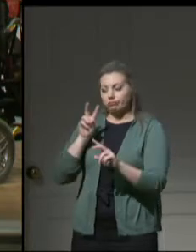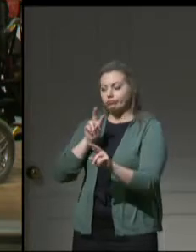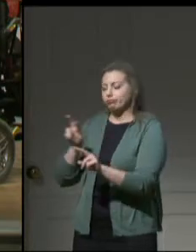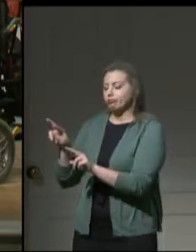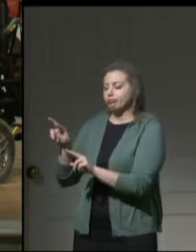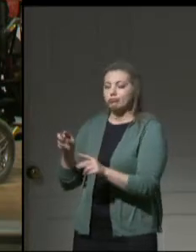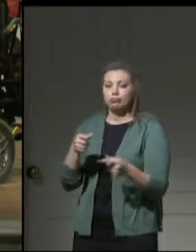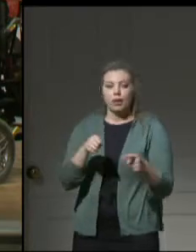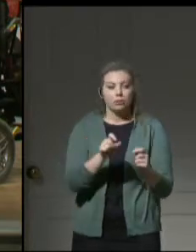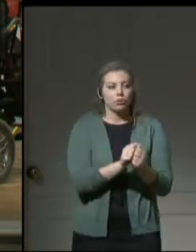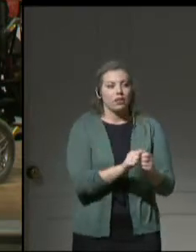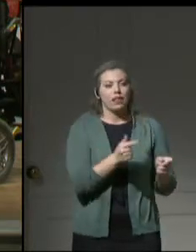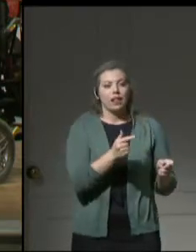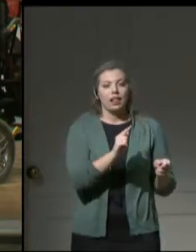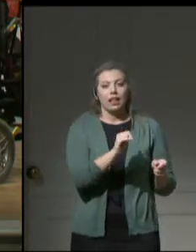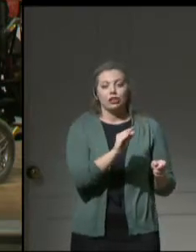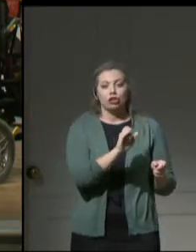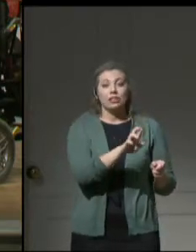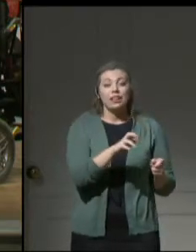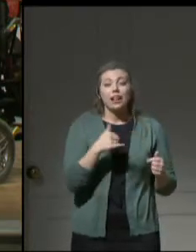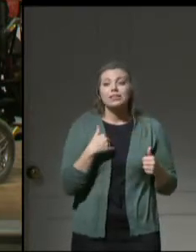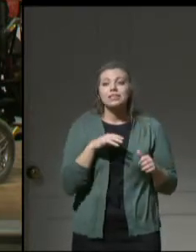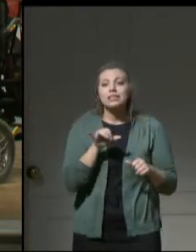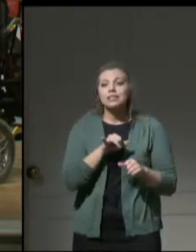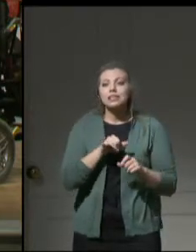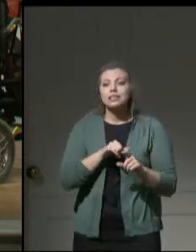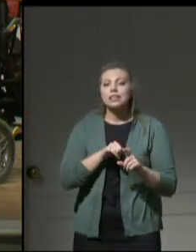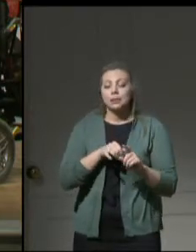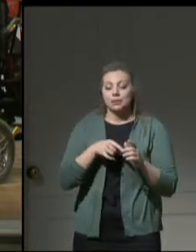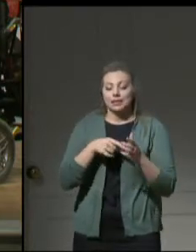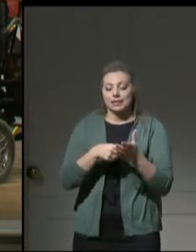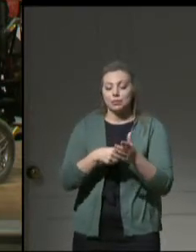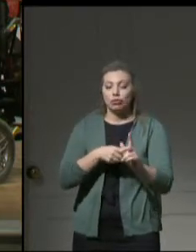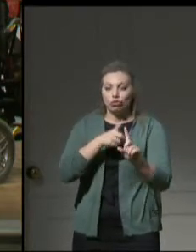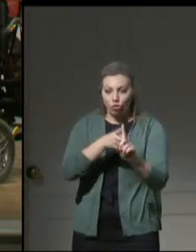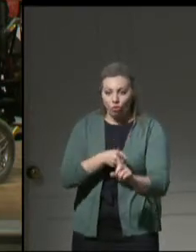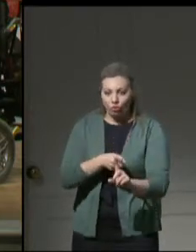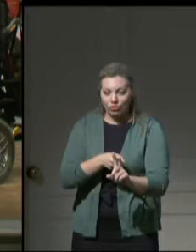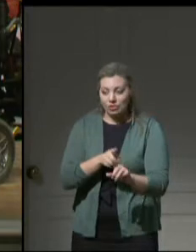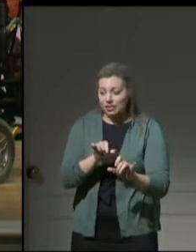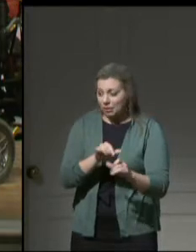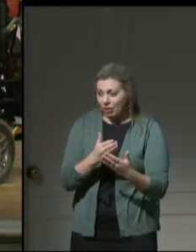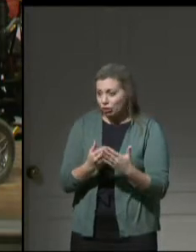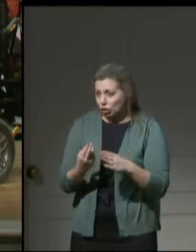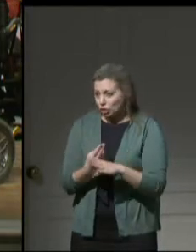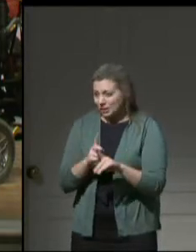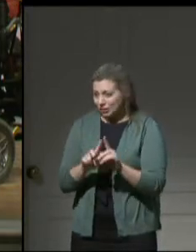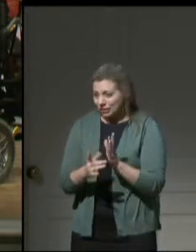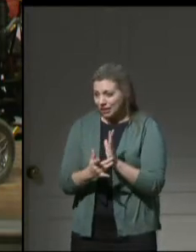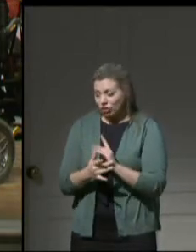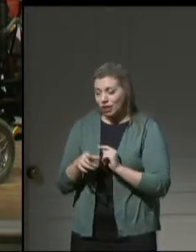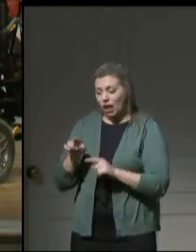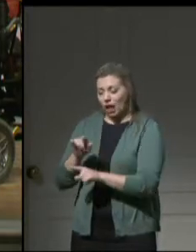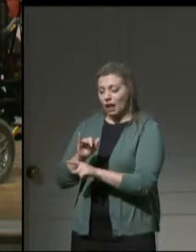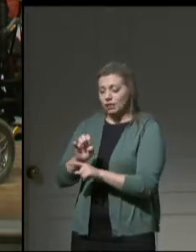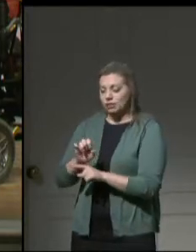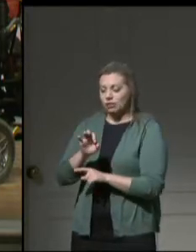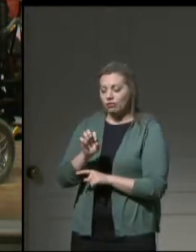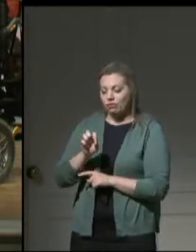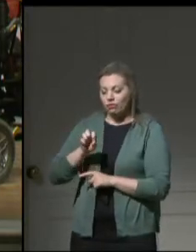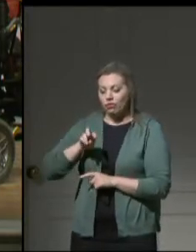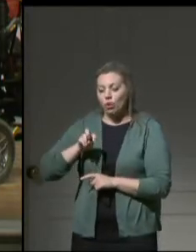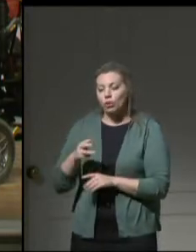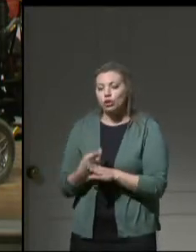the glacier, it has the same exhibit goals. It's doing the same thing of using different technology. The one with the ice flow is using